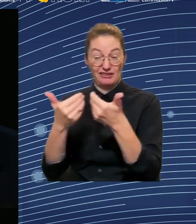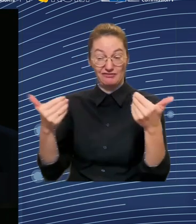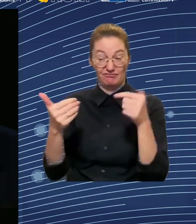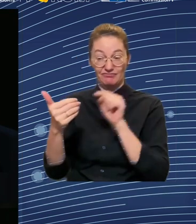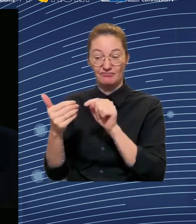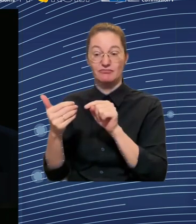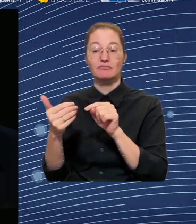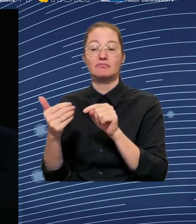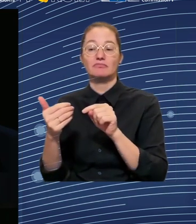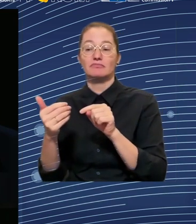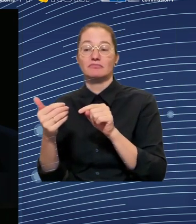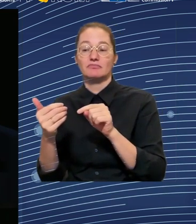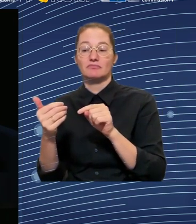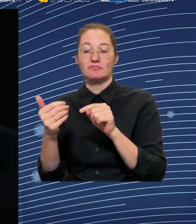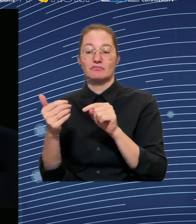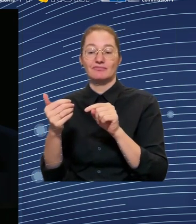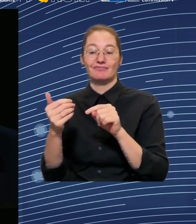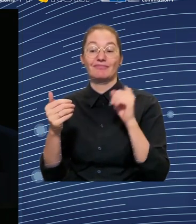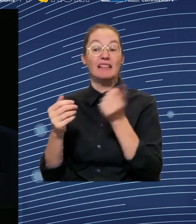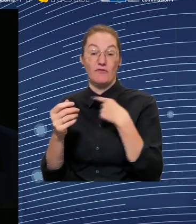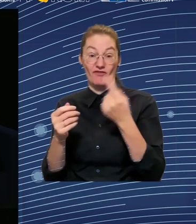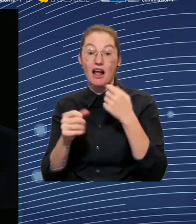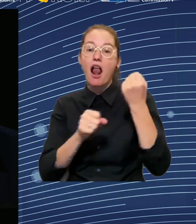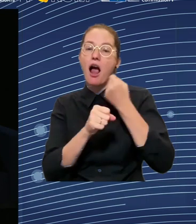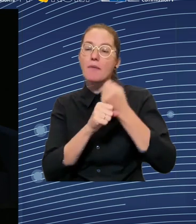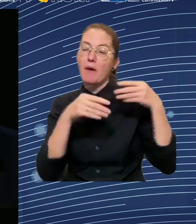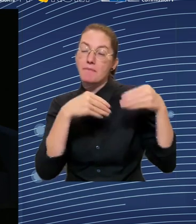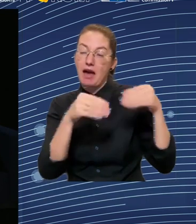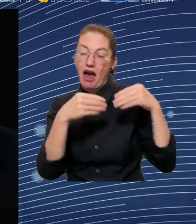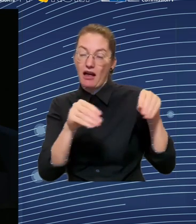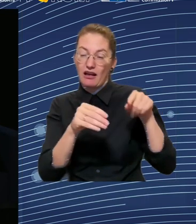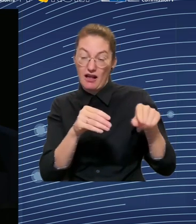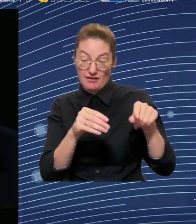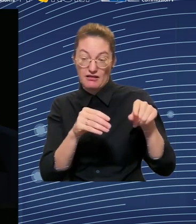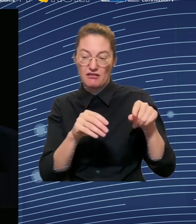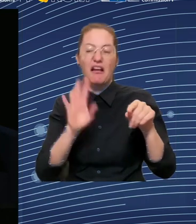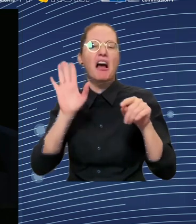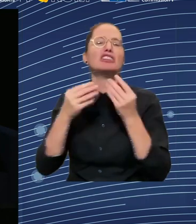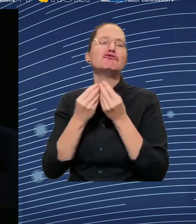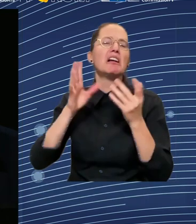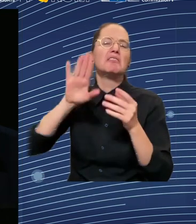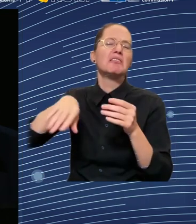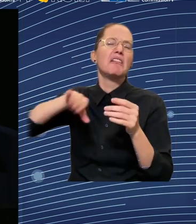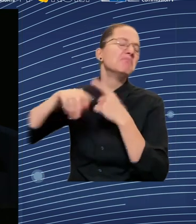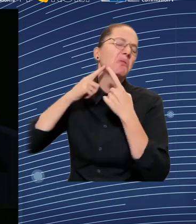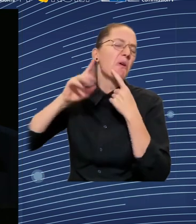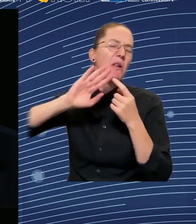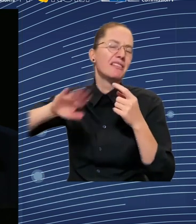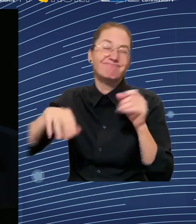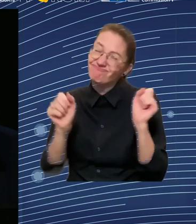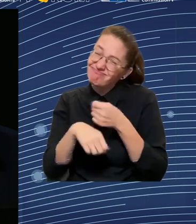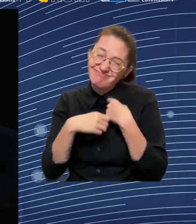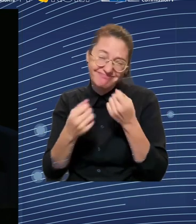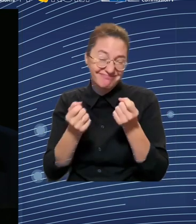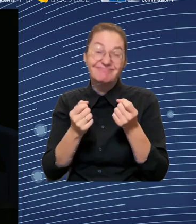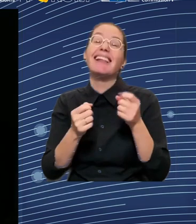play. I think they were mentioned quite a number of times already in the forum, and also Jakob touched